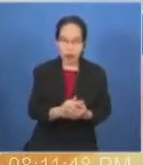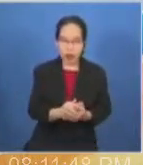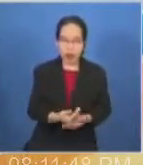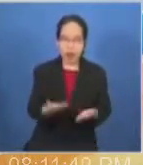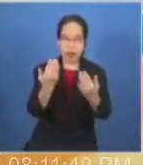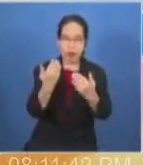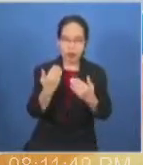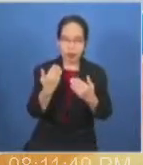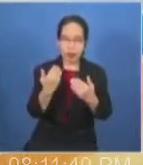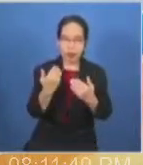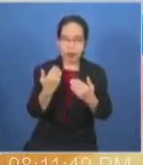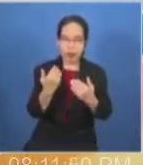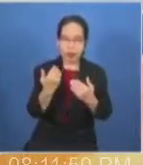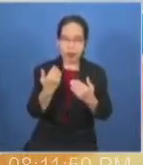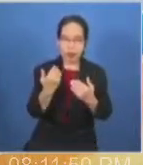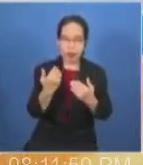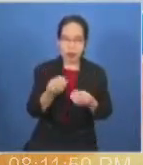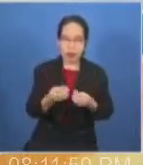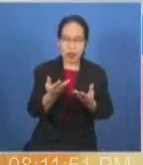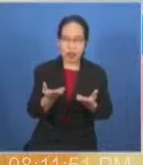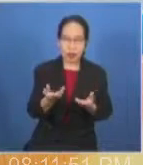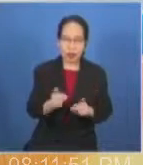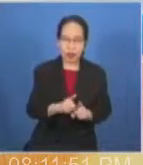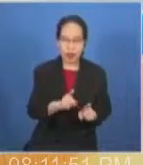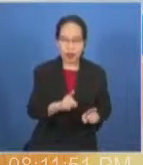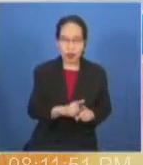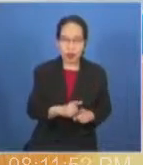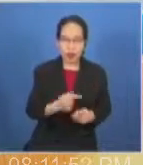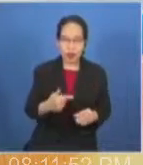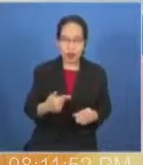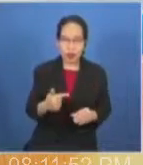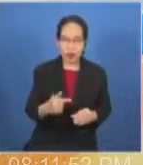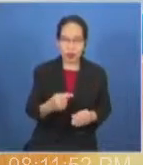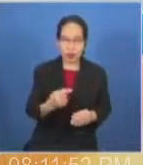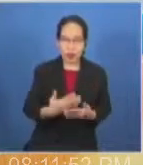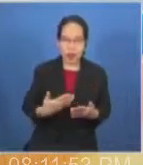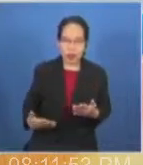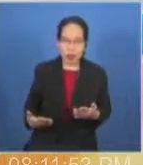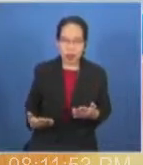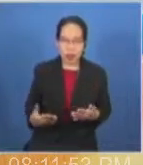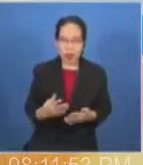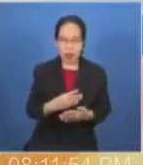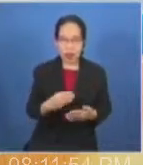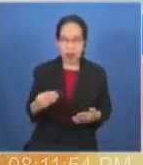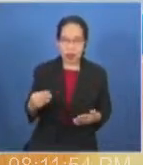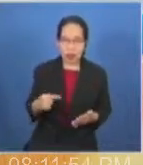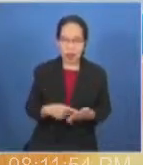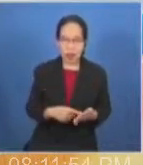And all those who attended earlier were given grocery items.